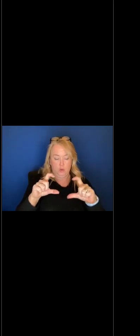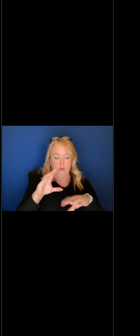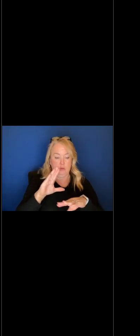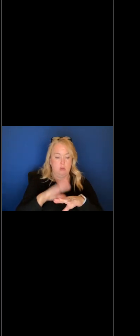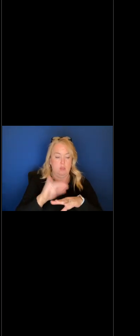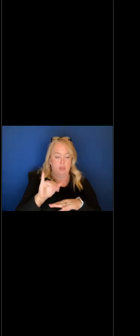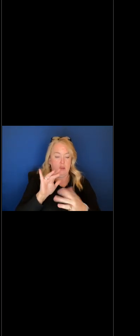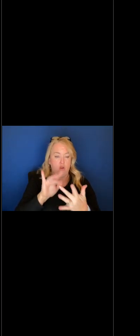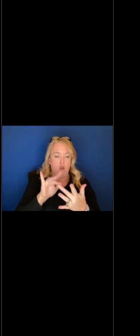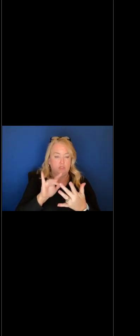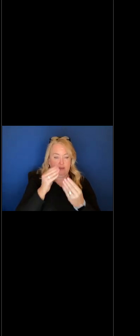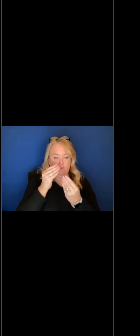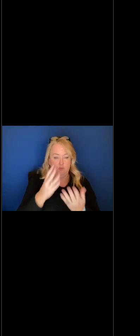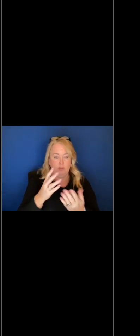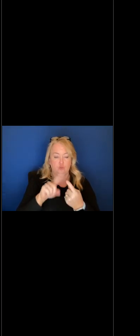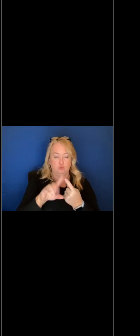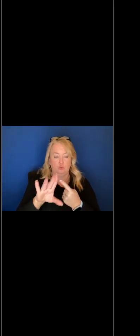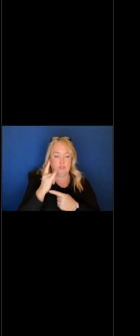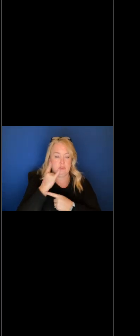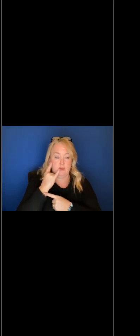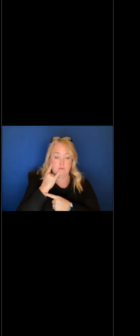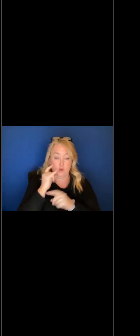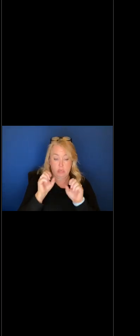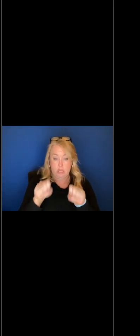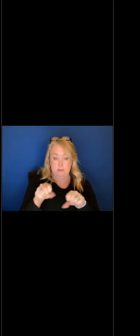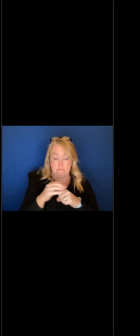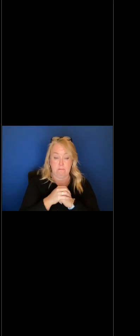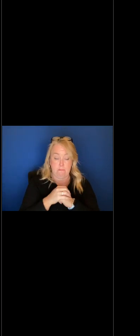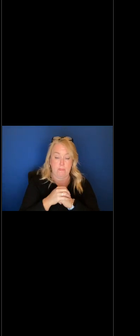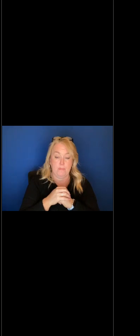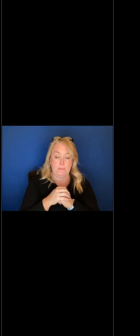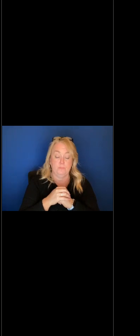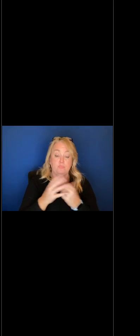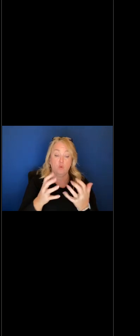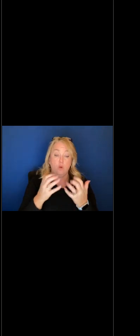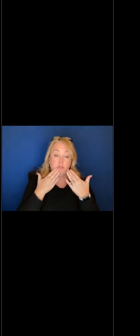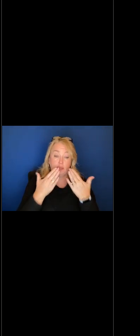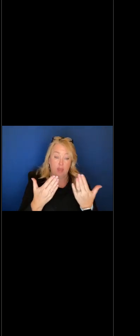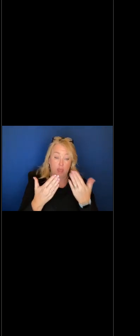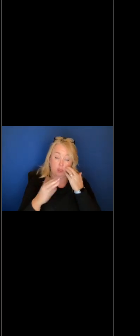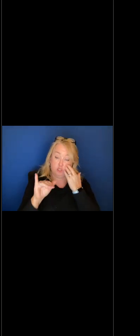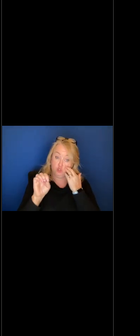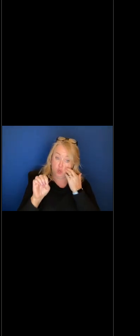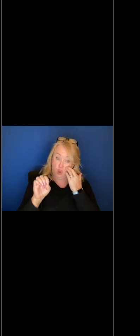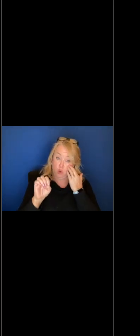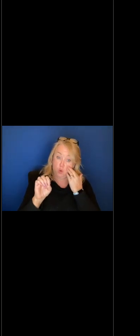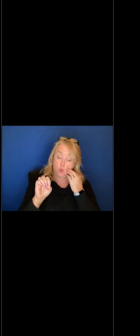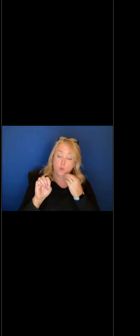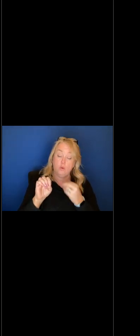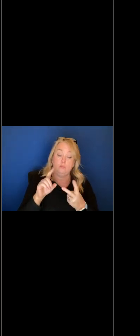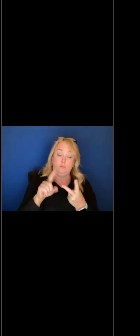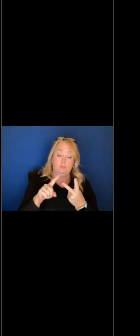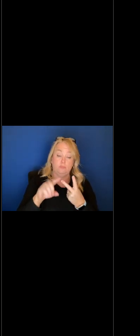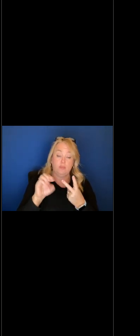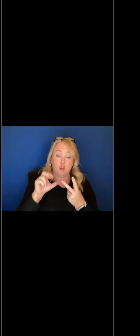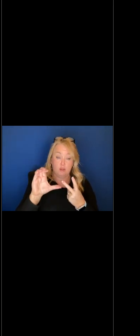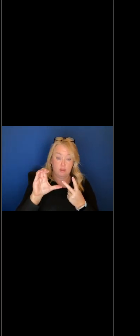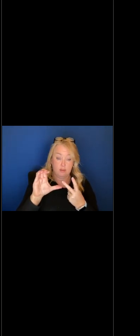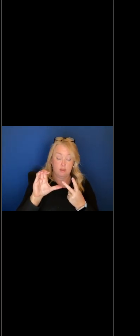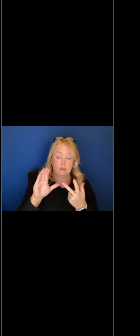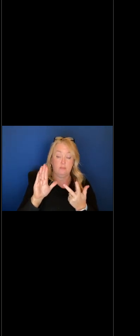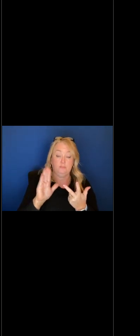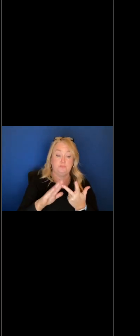information to your cell phone contact. We would like to thank Joe, our presenter, Eric, our